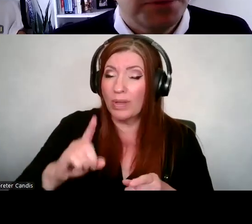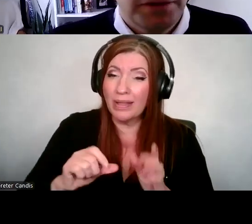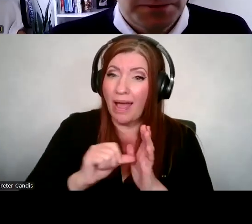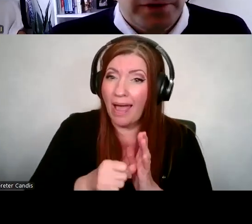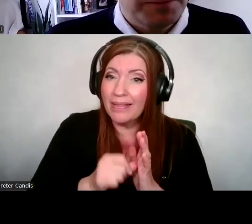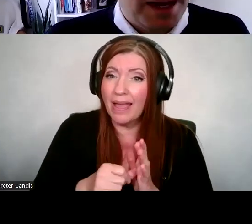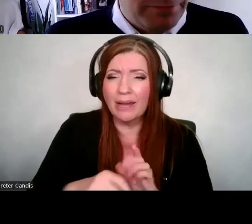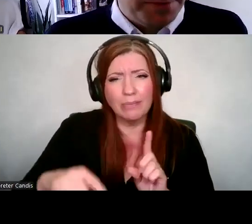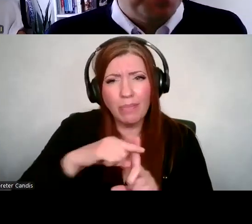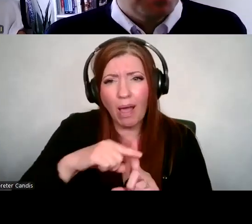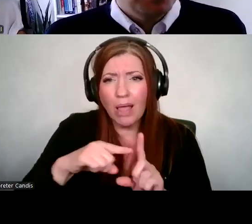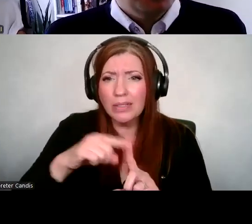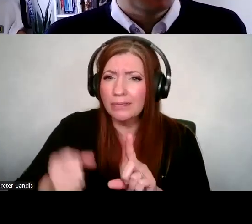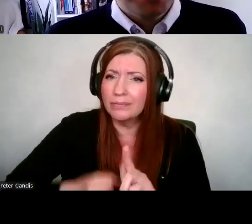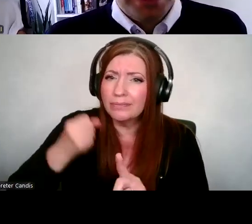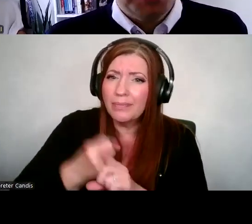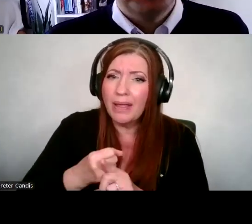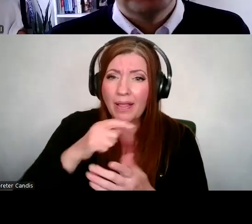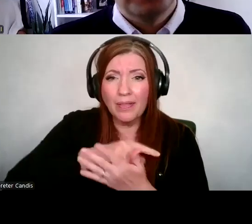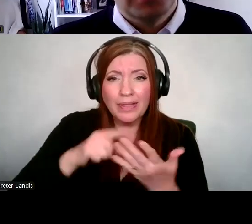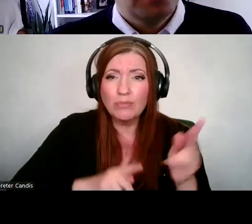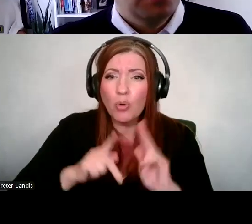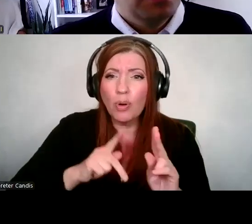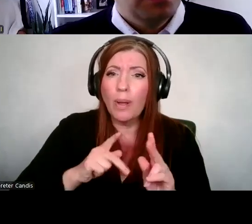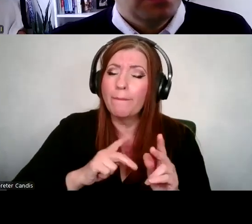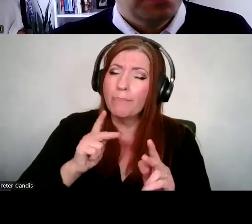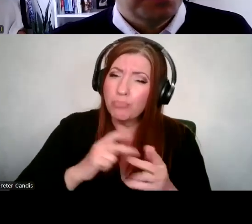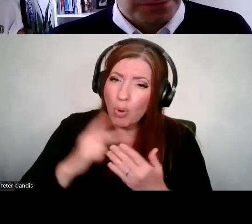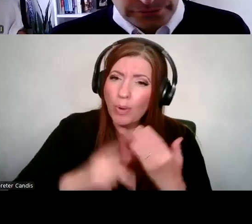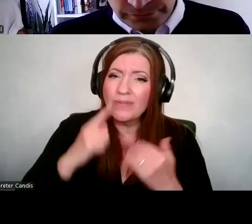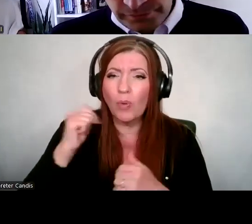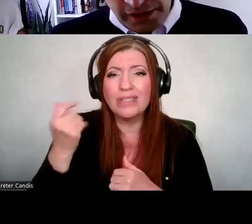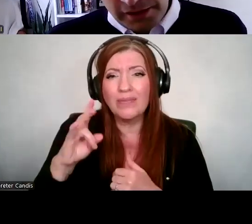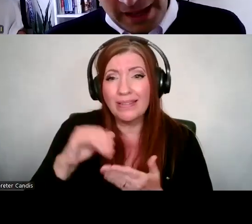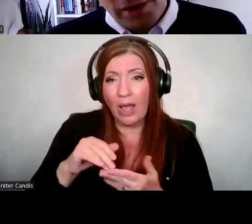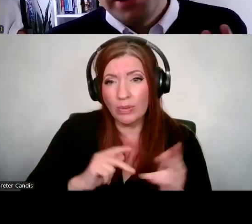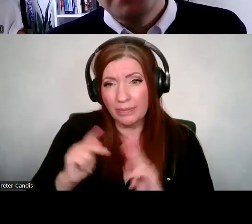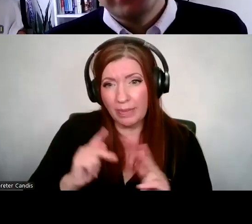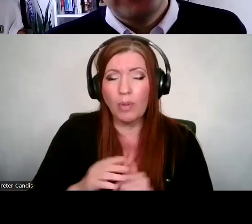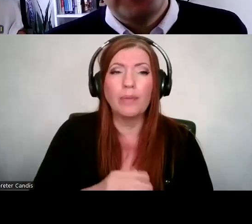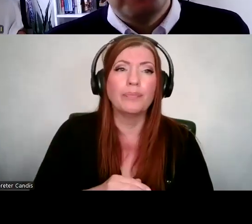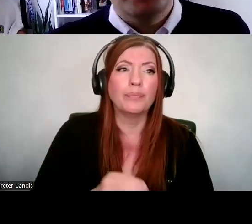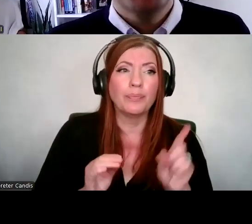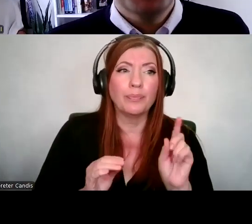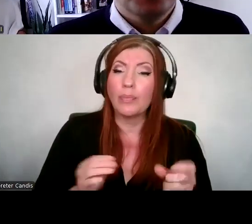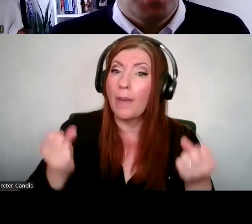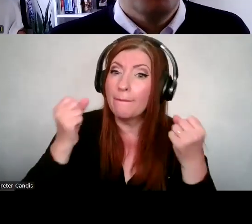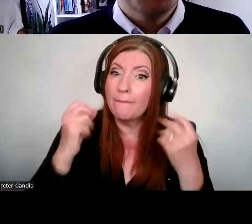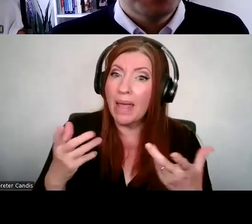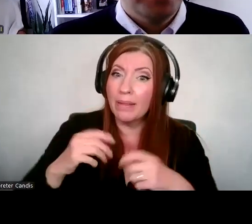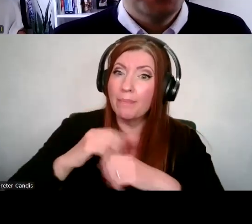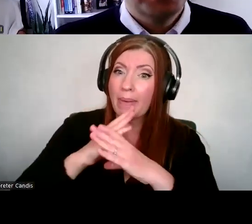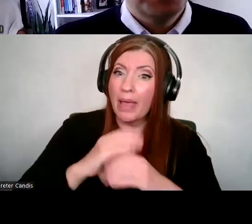impact that these programs are having. Next slide. However, a number of barriers